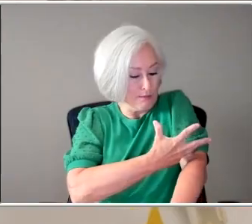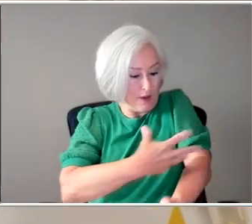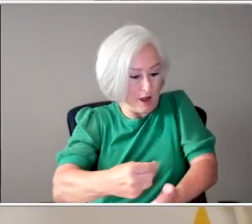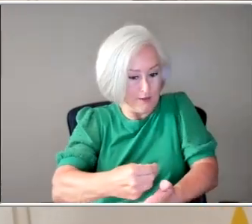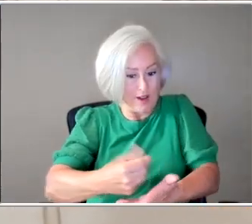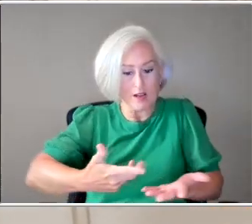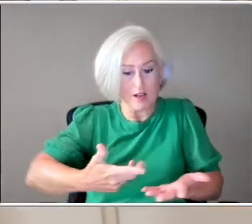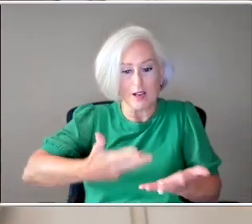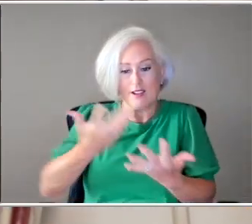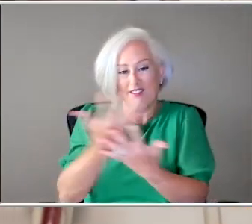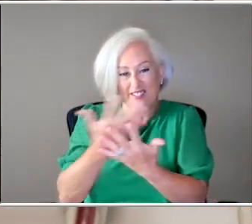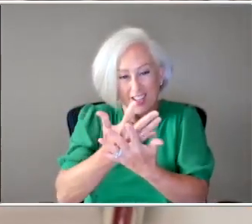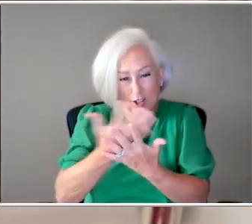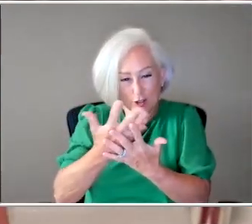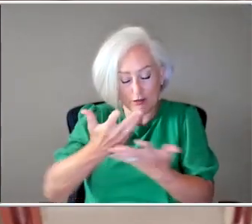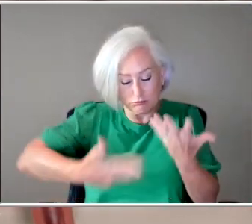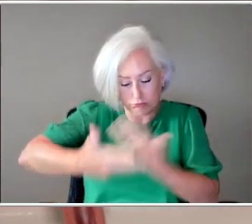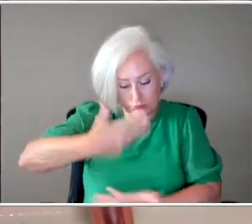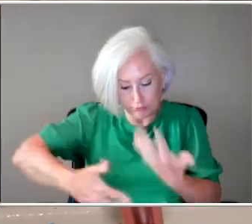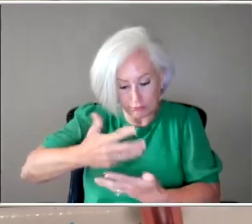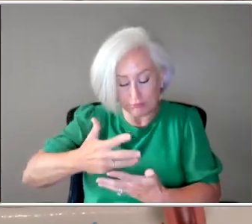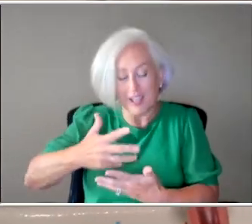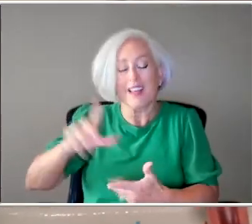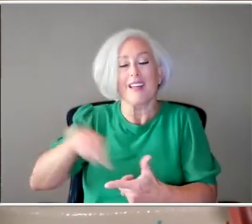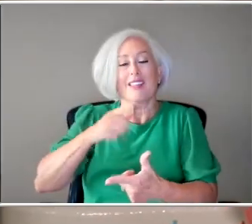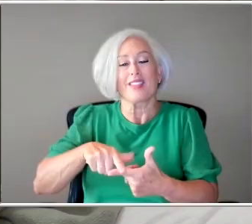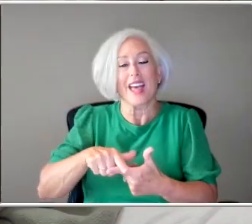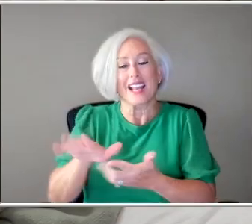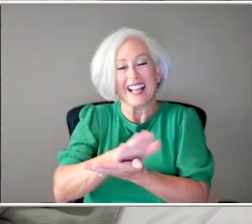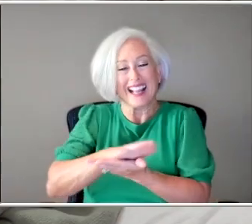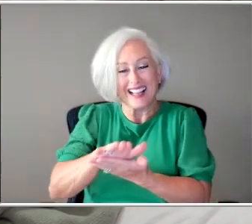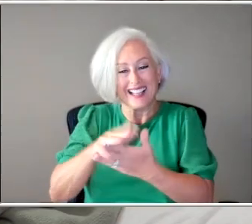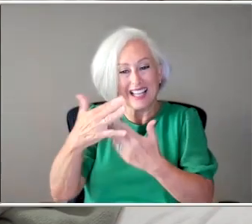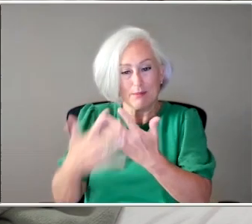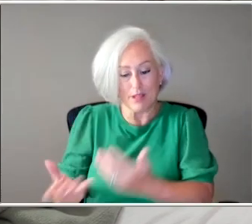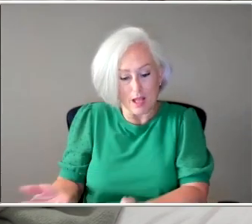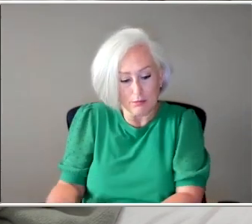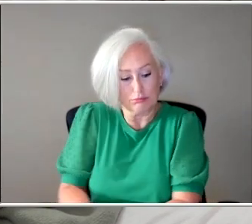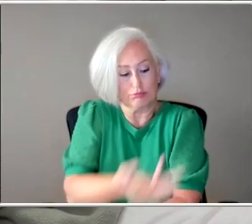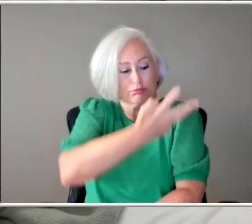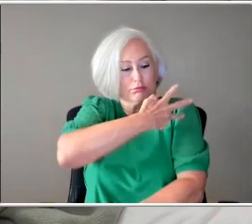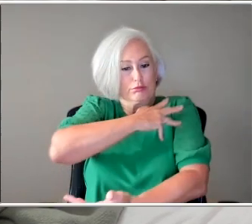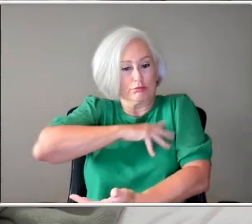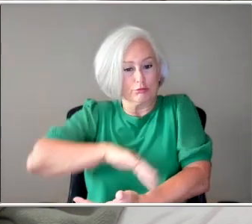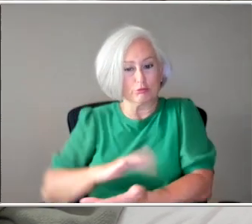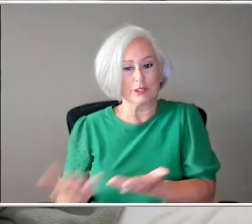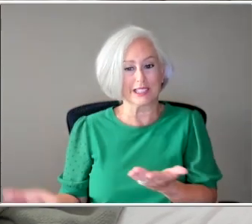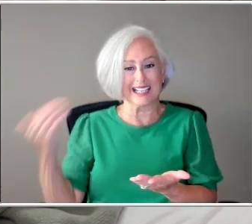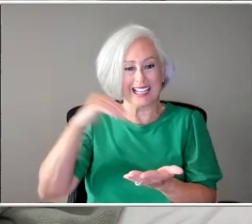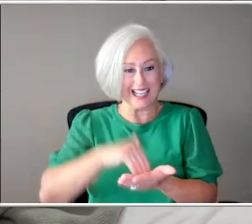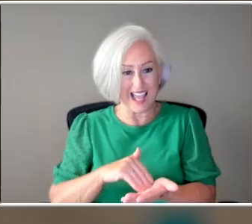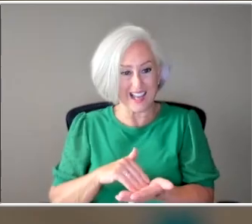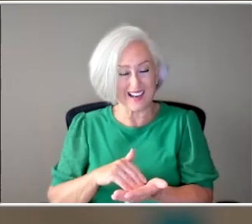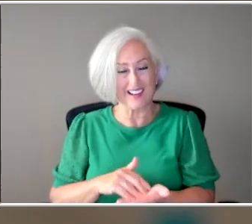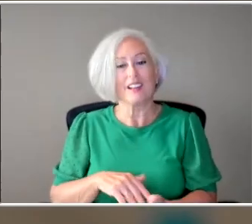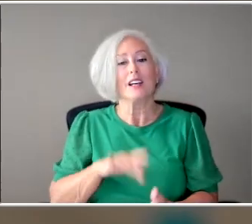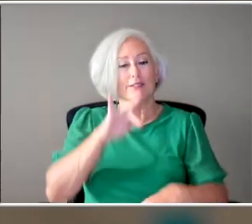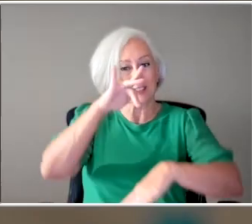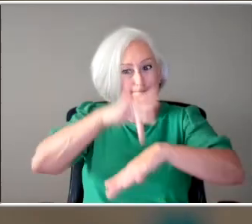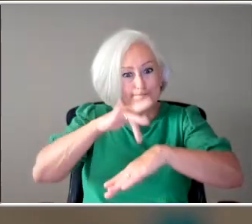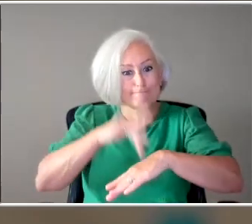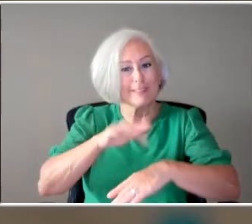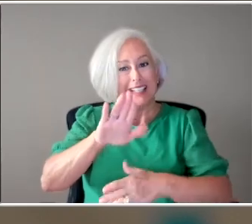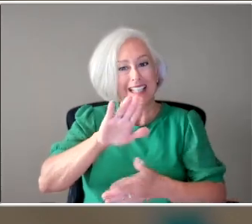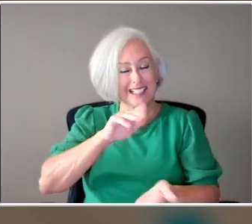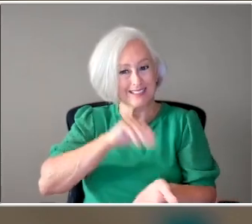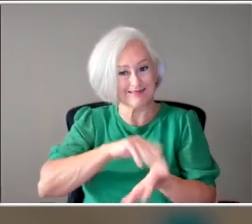body. But reaching Dr. Moriarty and his team was a 5-year-long process, even though the signs were there beginning when Aubrey was